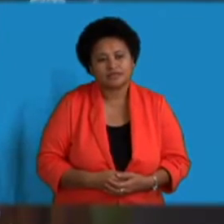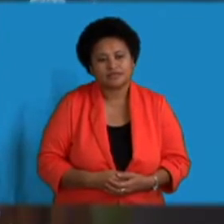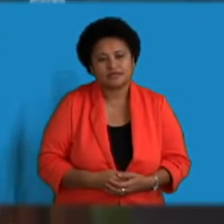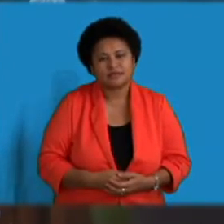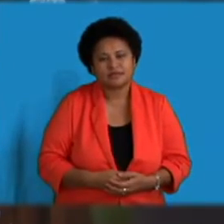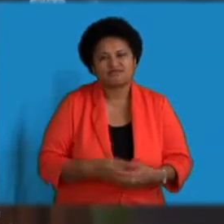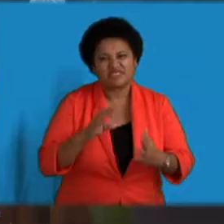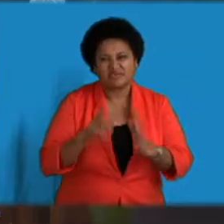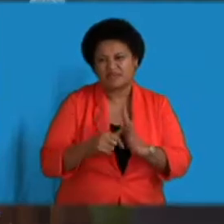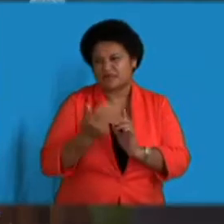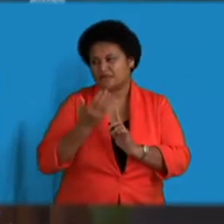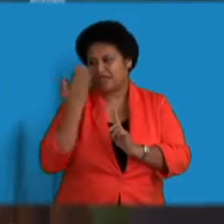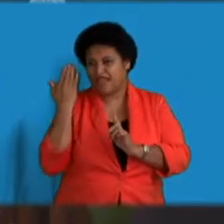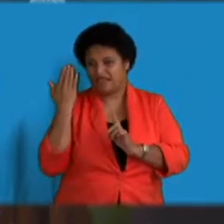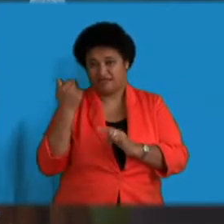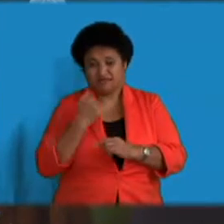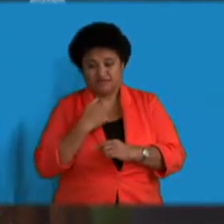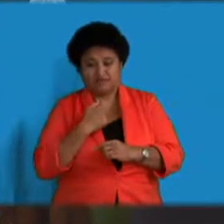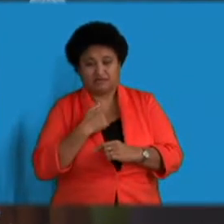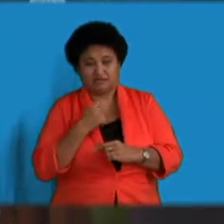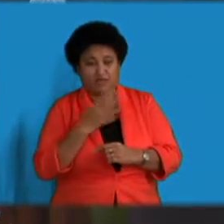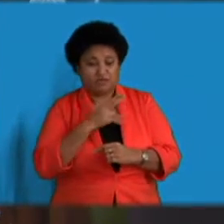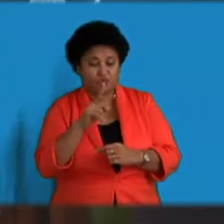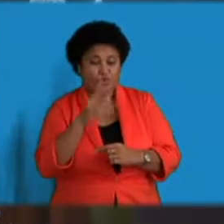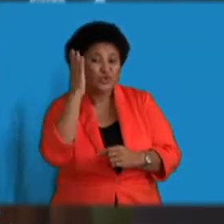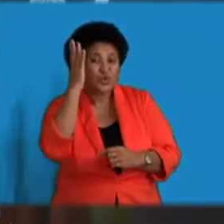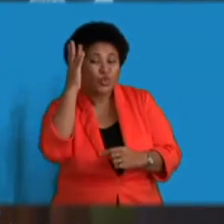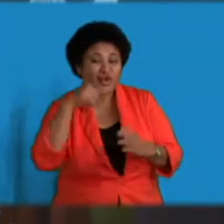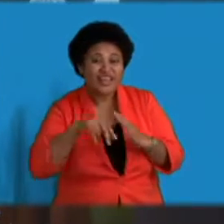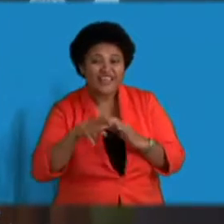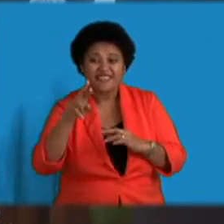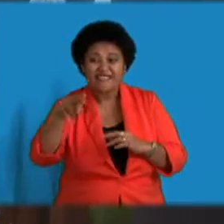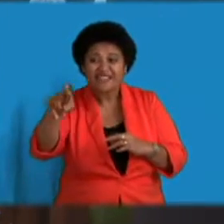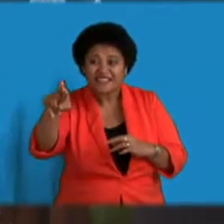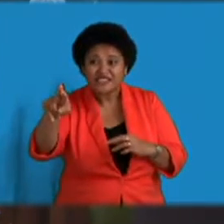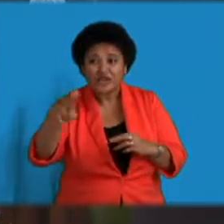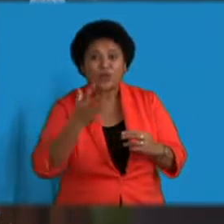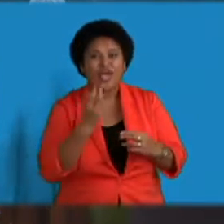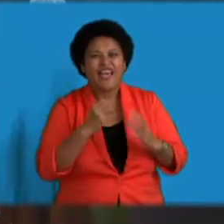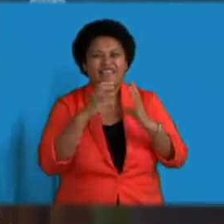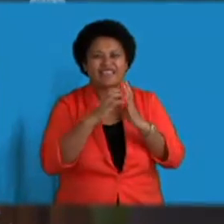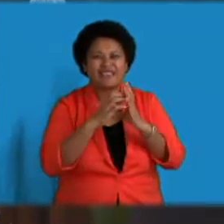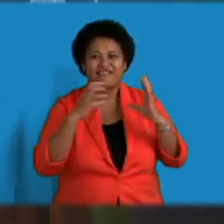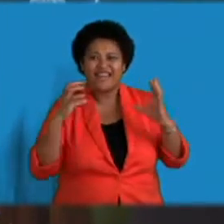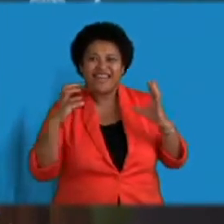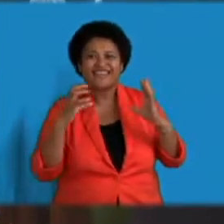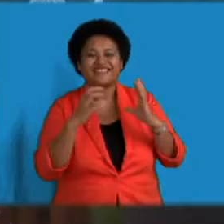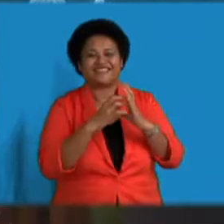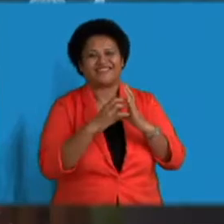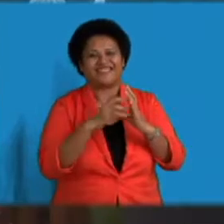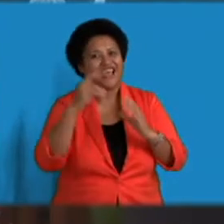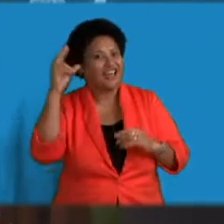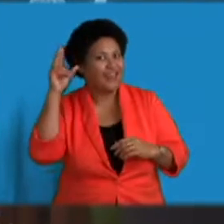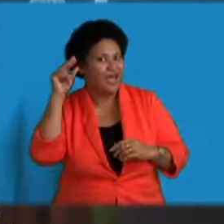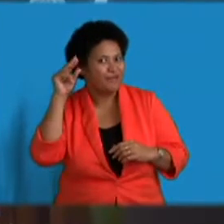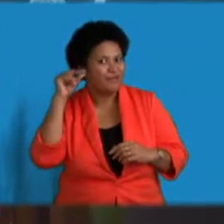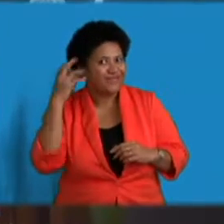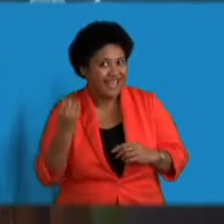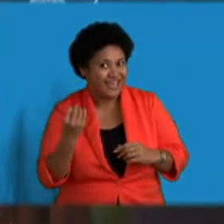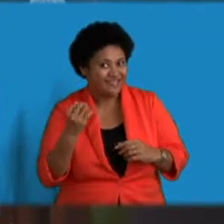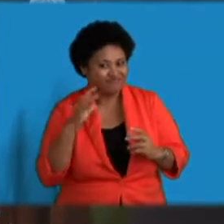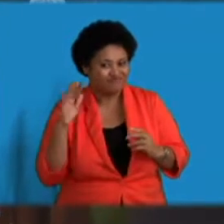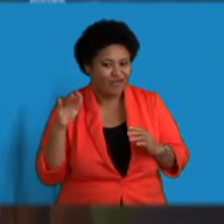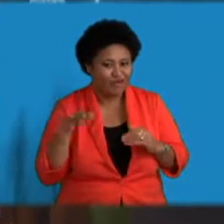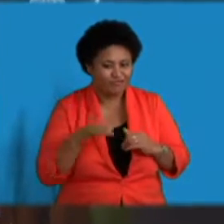in school, in the rural areas, we used to see mobile libraries because schools did not have libraries, dedicated